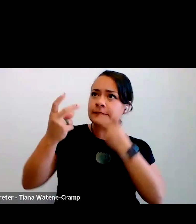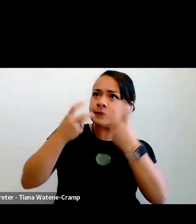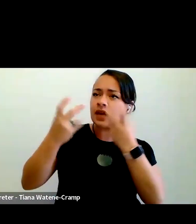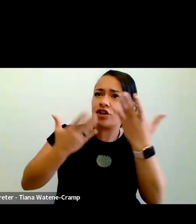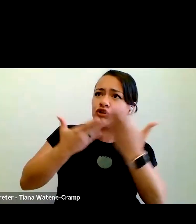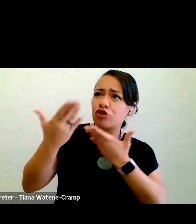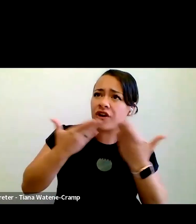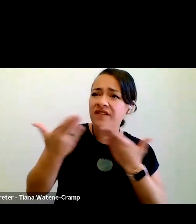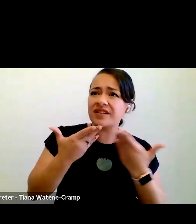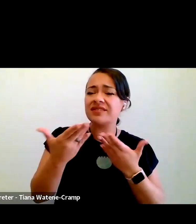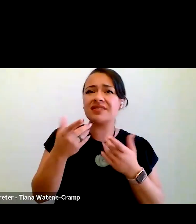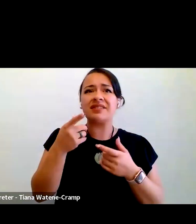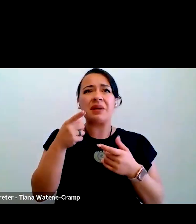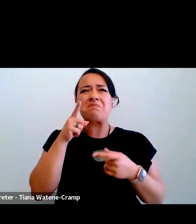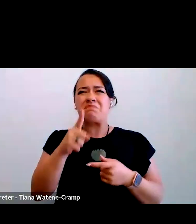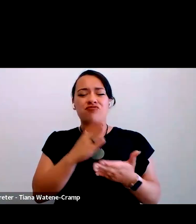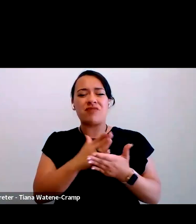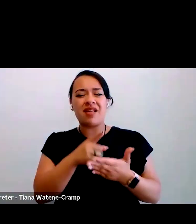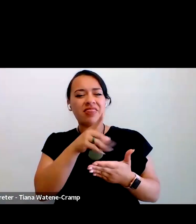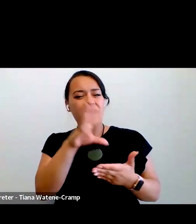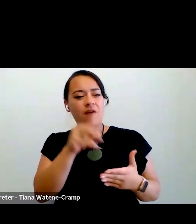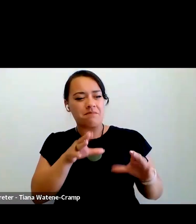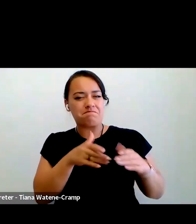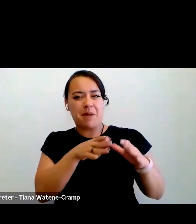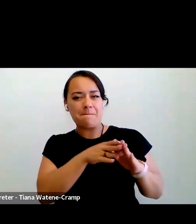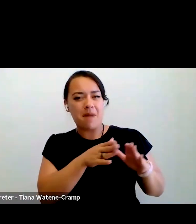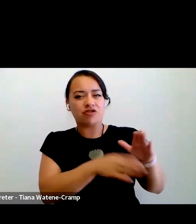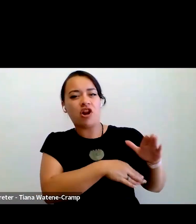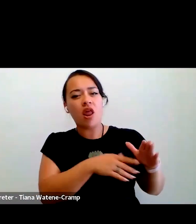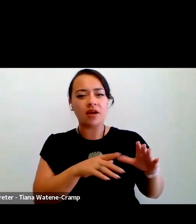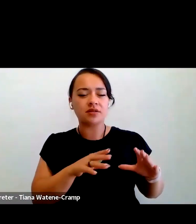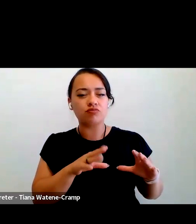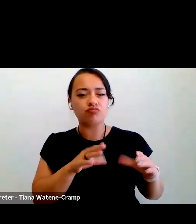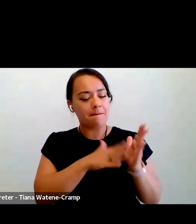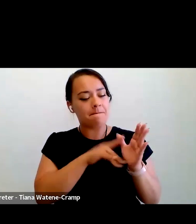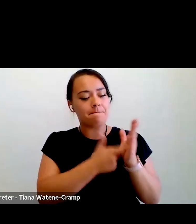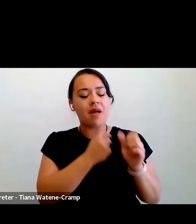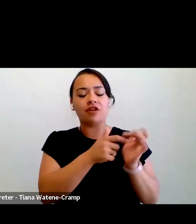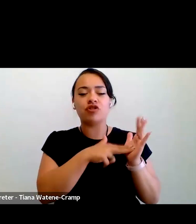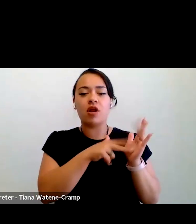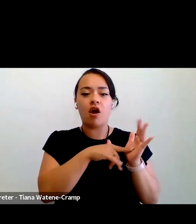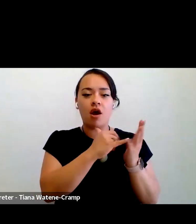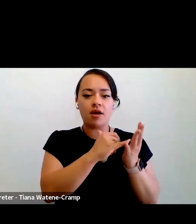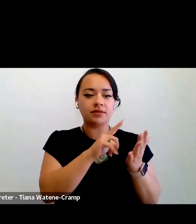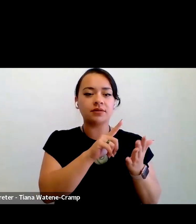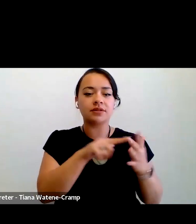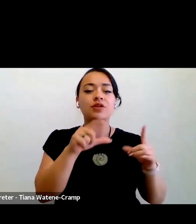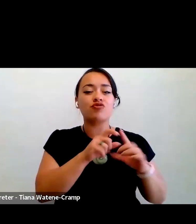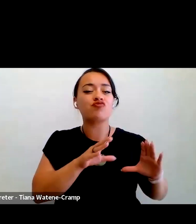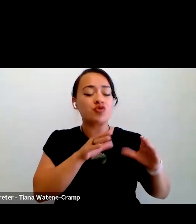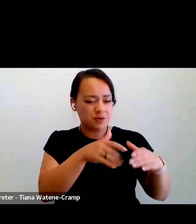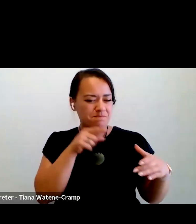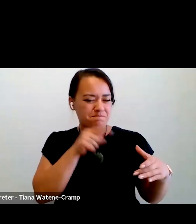historically marginalised group, or to reframe that, not from the dominant group, which in this country, as Lena kind